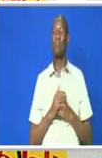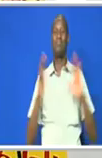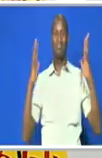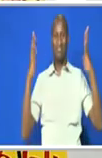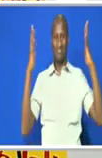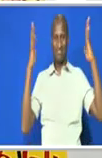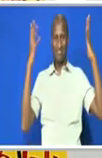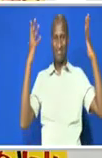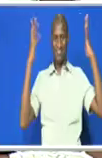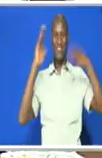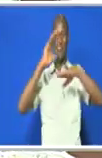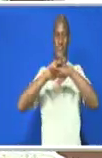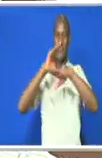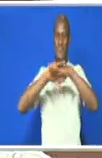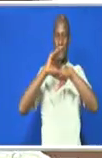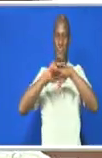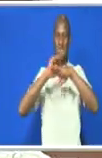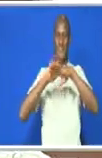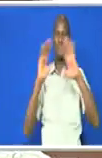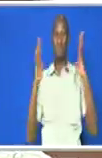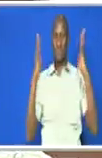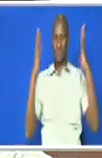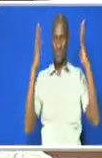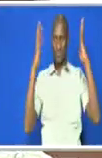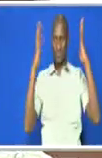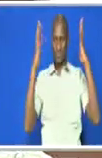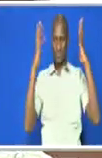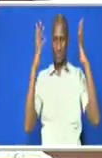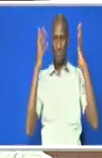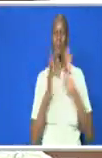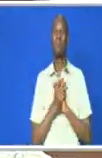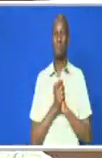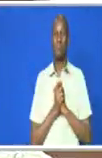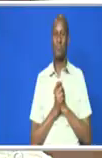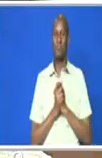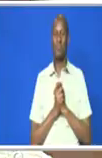Very good, my learner. I give you a clap.